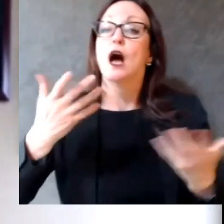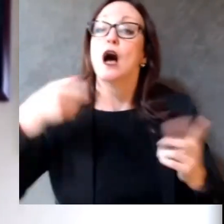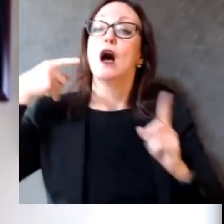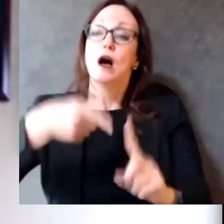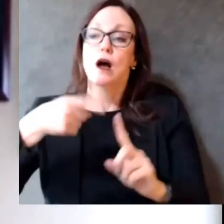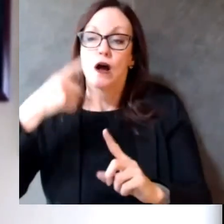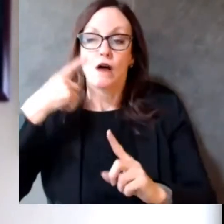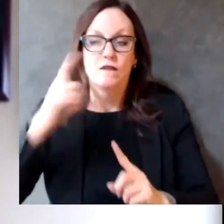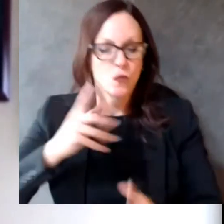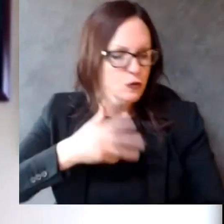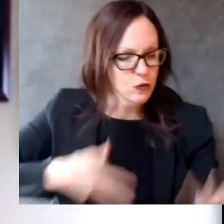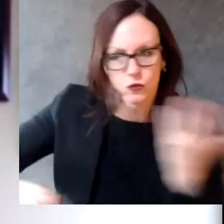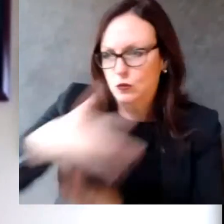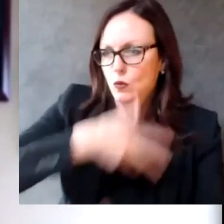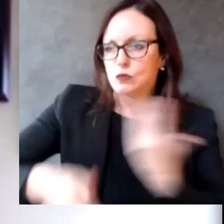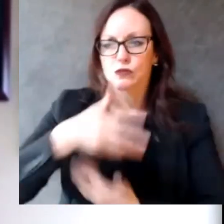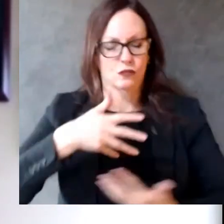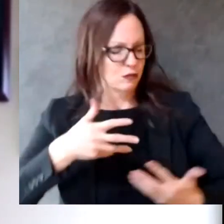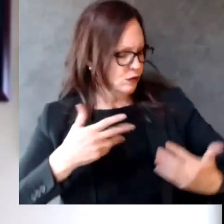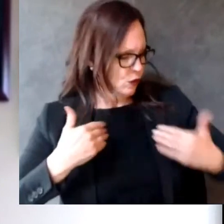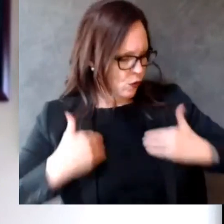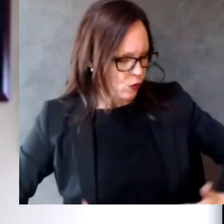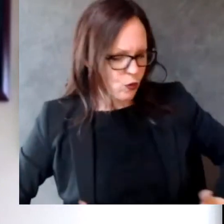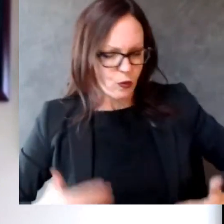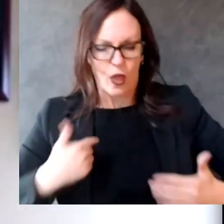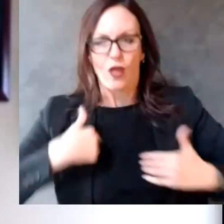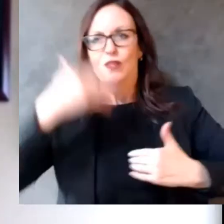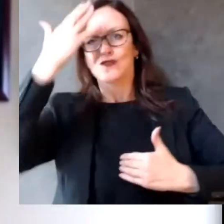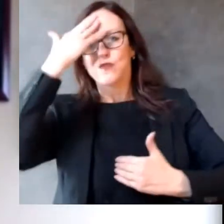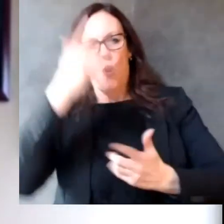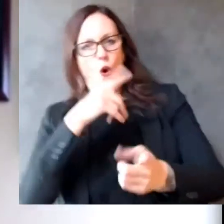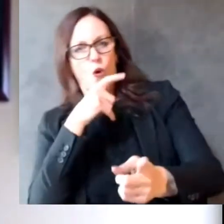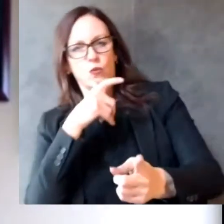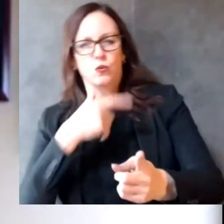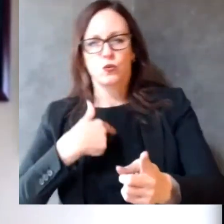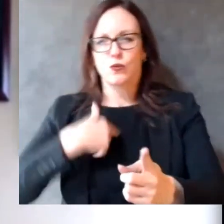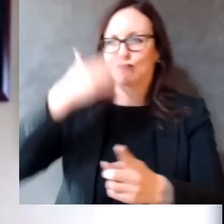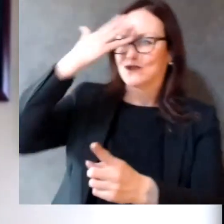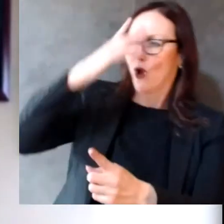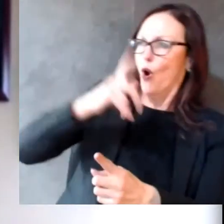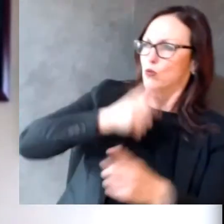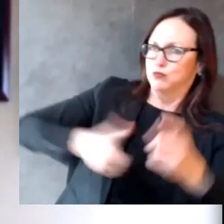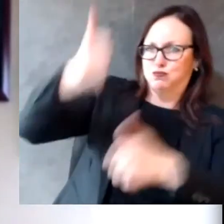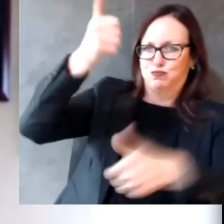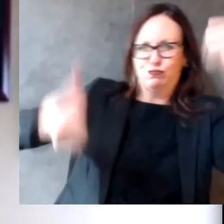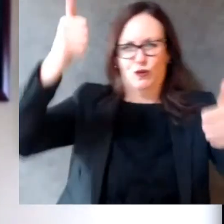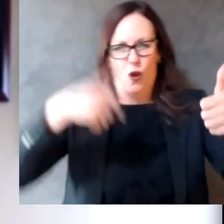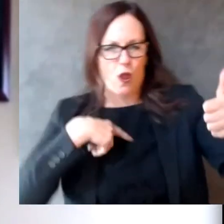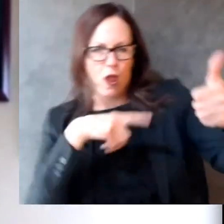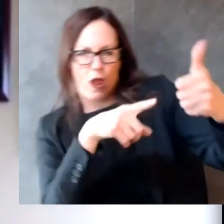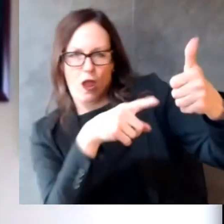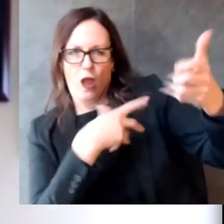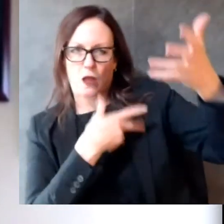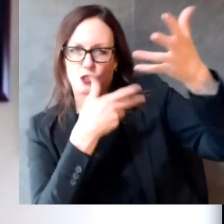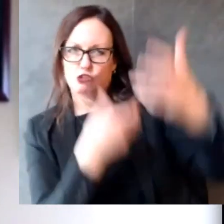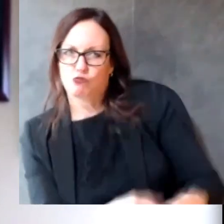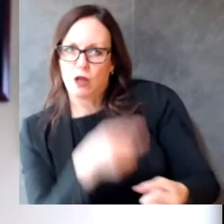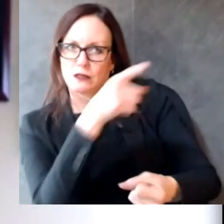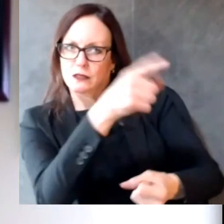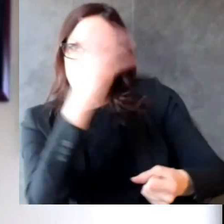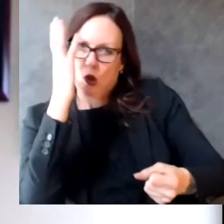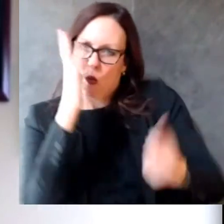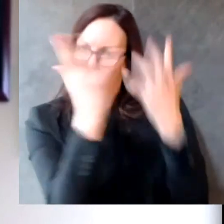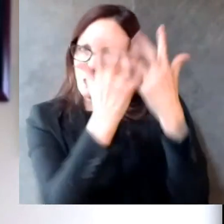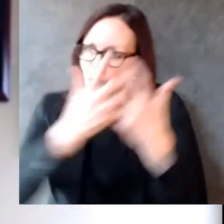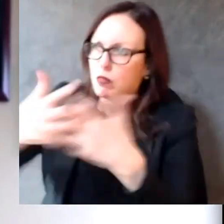make it optional, people have to weigh, well, what are people going to think about me? Am I going to be judged for wearing or not wearing a mask? And when you do that, it just